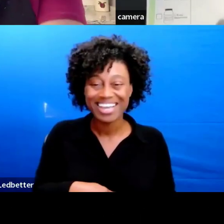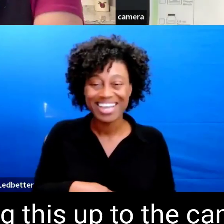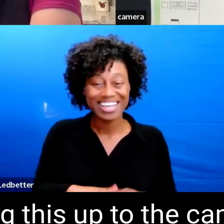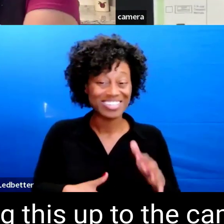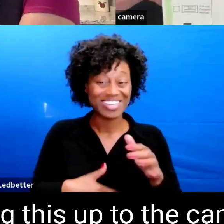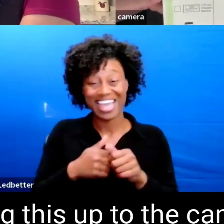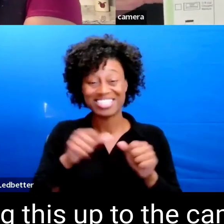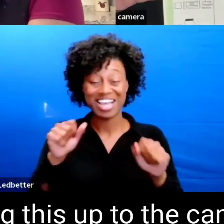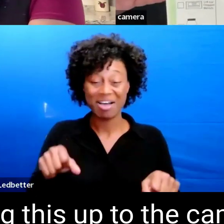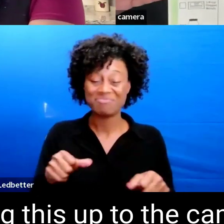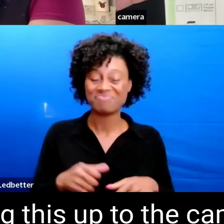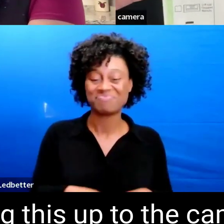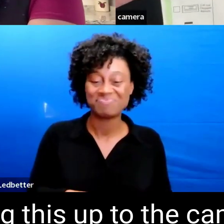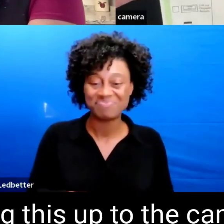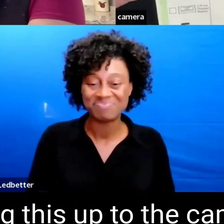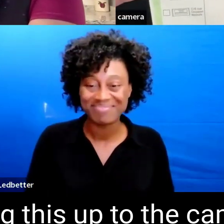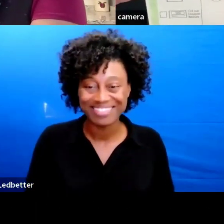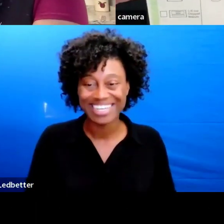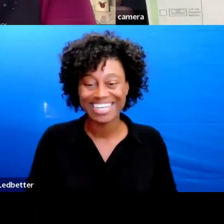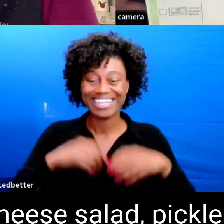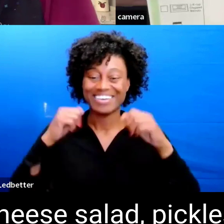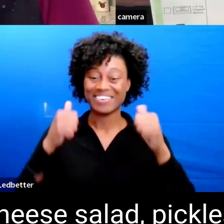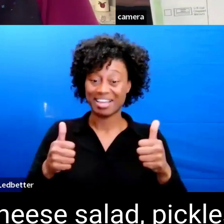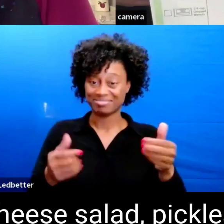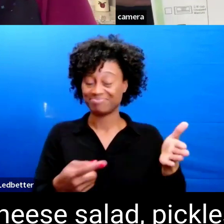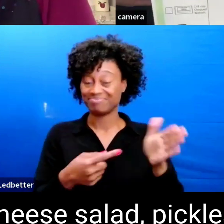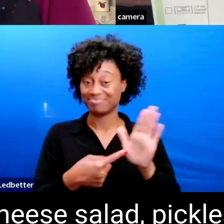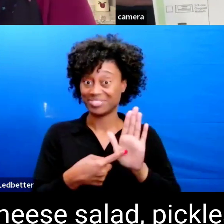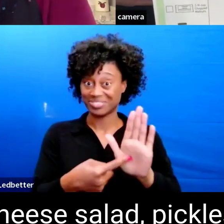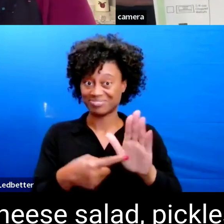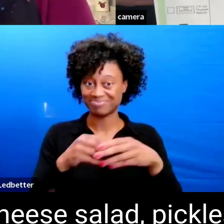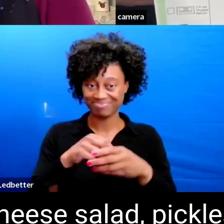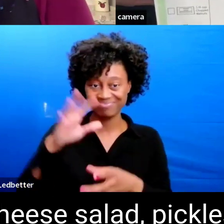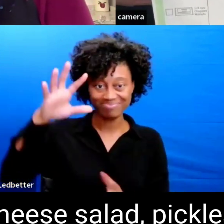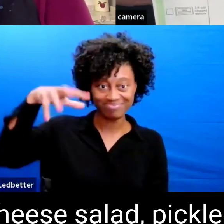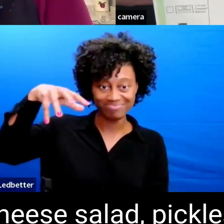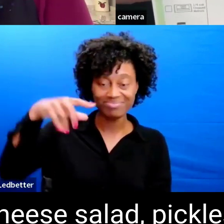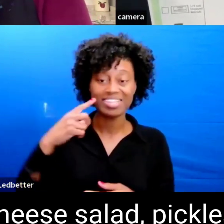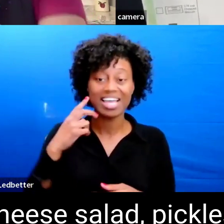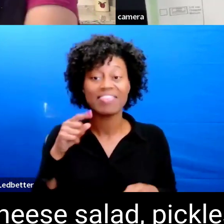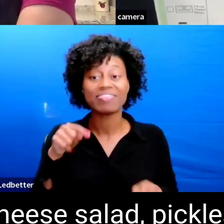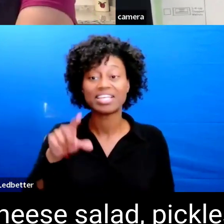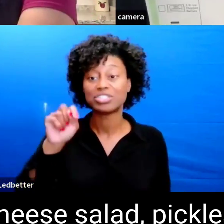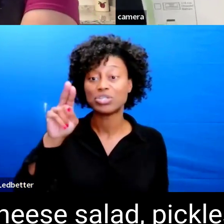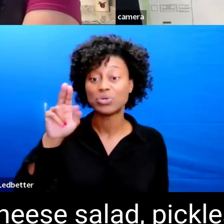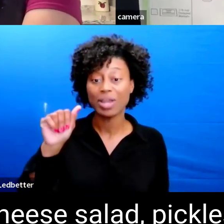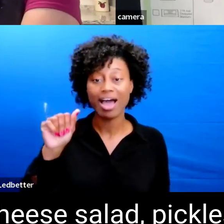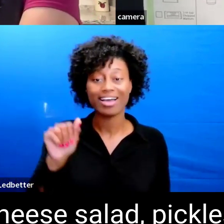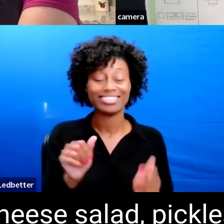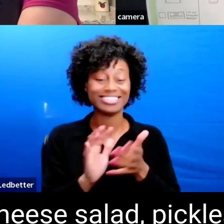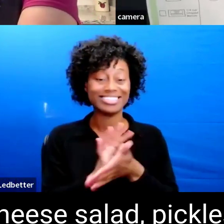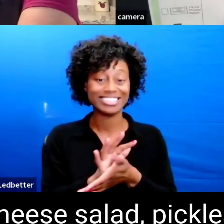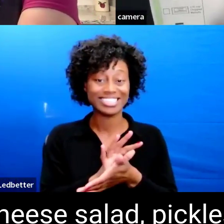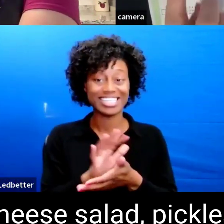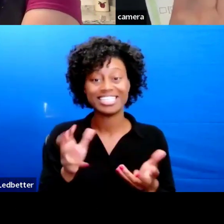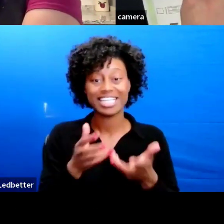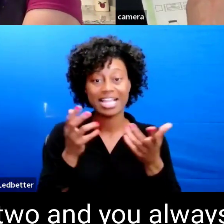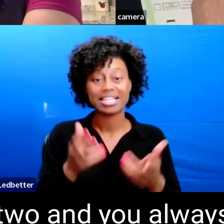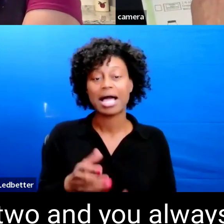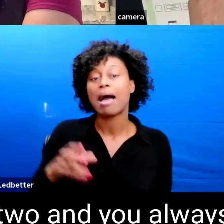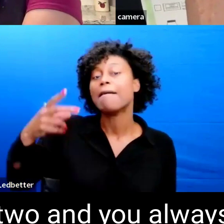All right, I'm going to bring this up to the camera a little bit. So this is tuna cheese salad. Pickles are on the